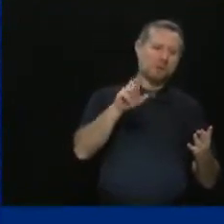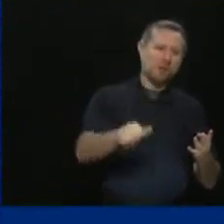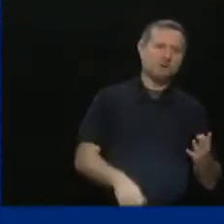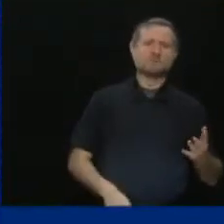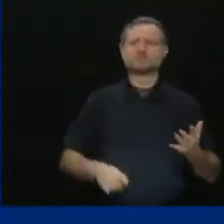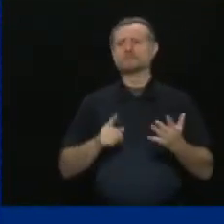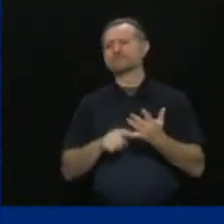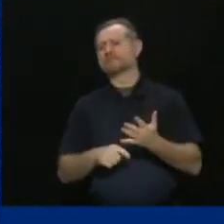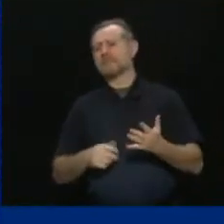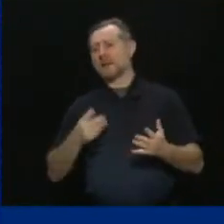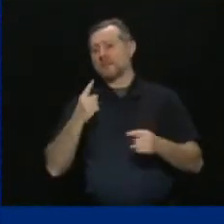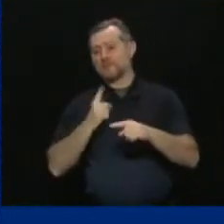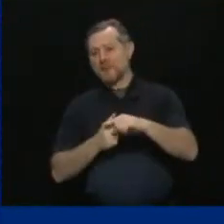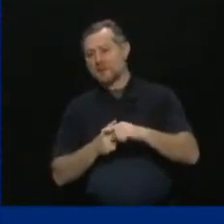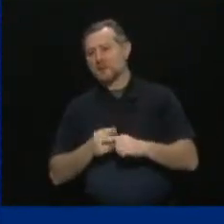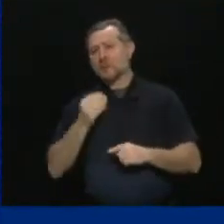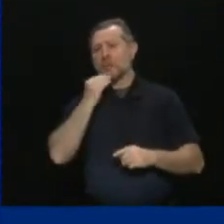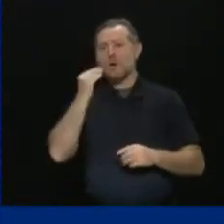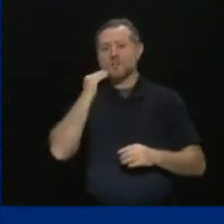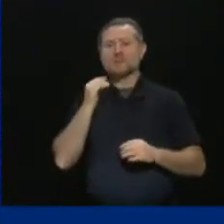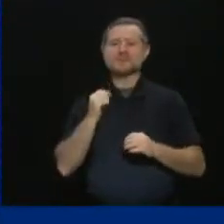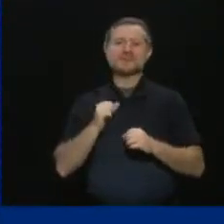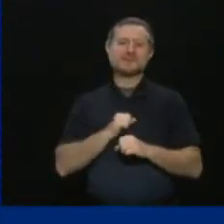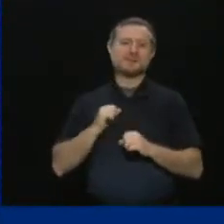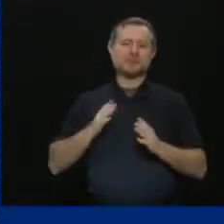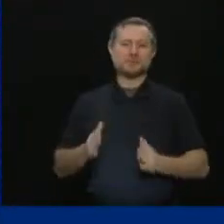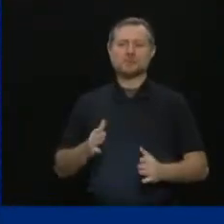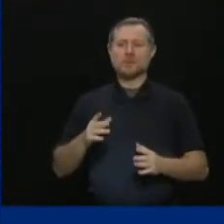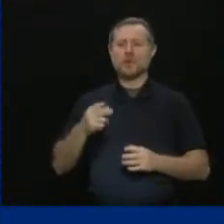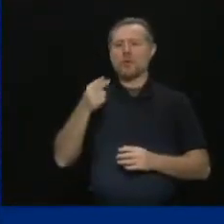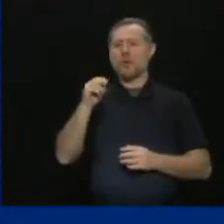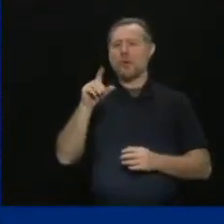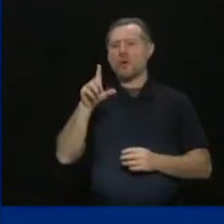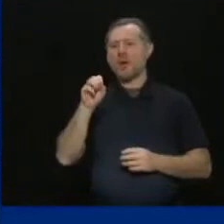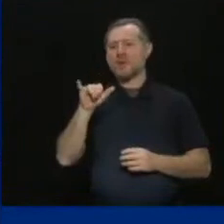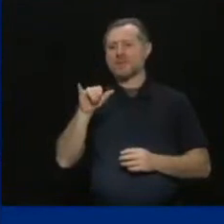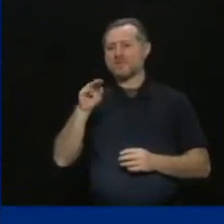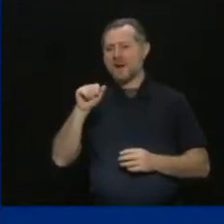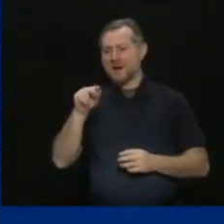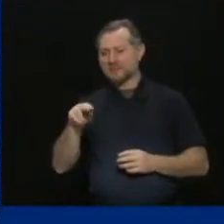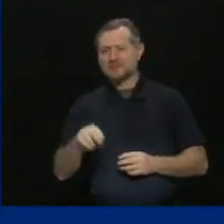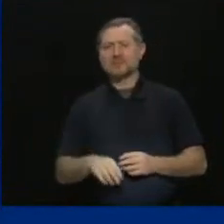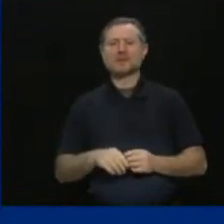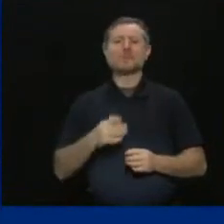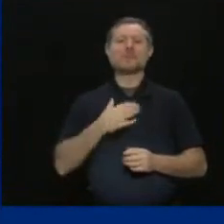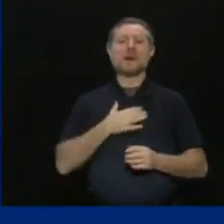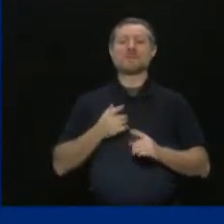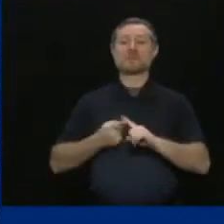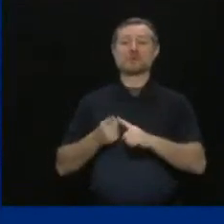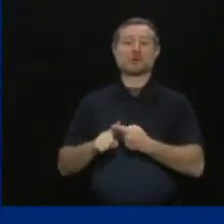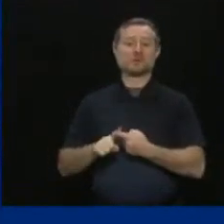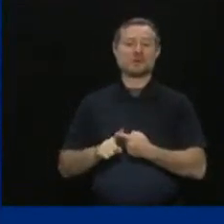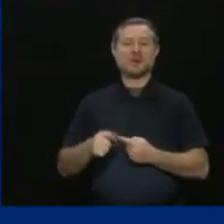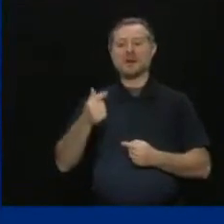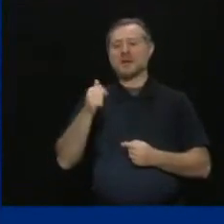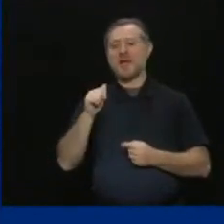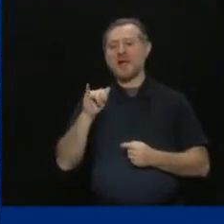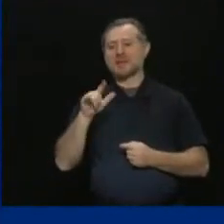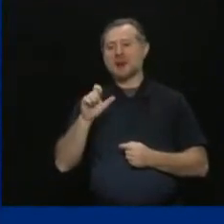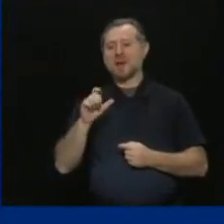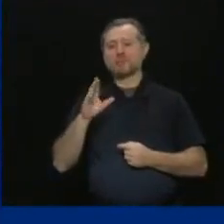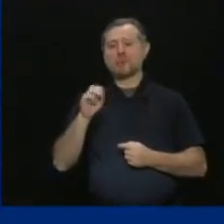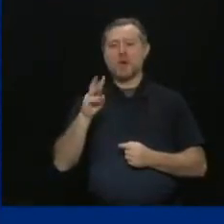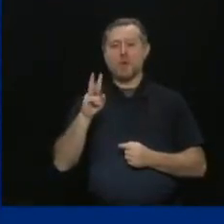and our home senator here, Senator Brad Hoylman, and my great friend Gail Brewer, who I see every day of the week, it seems. Okay, but that's